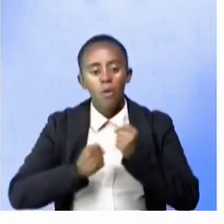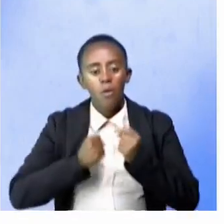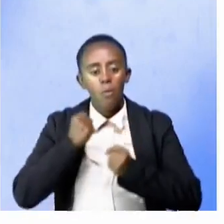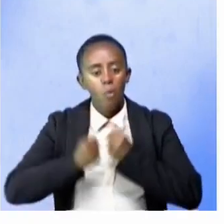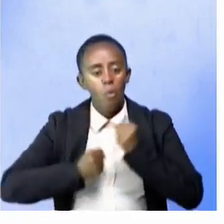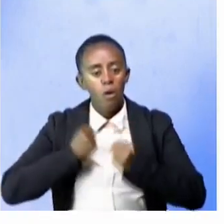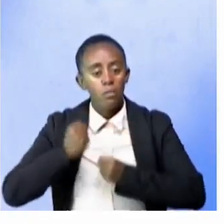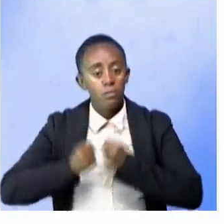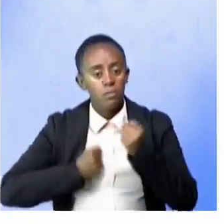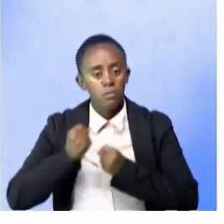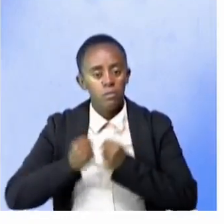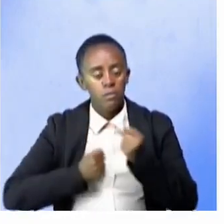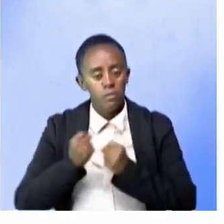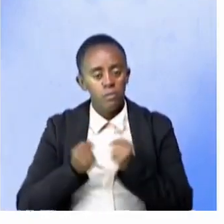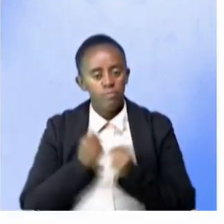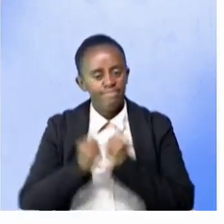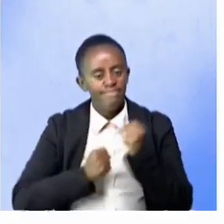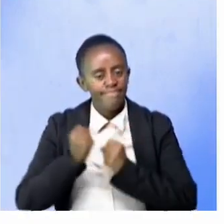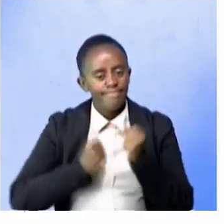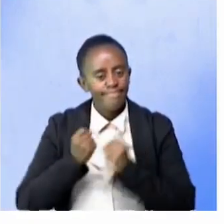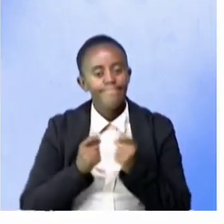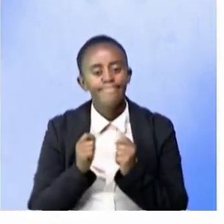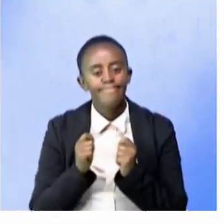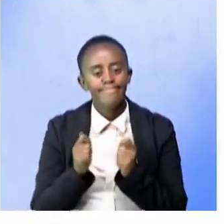Okay, he ran quickly